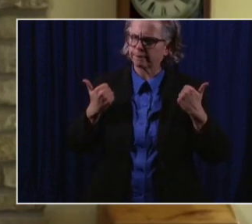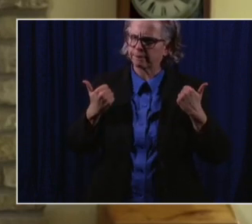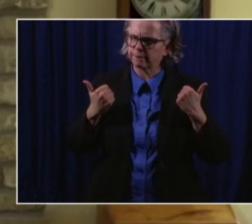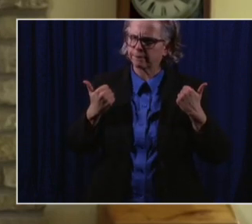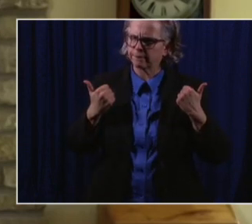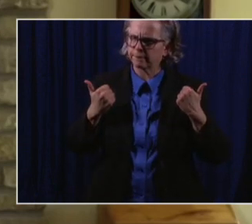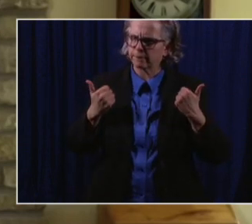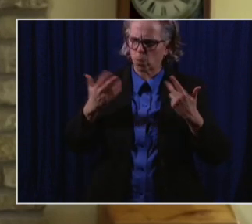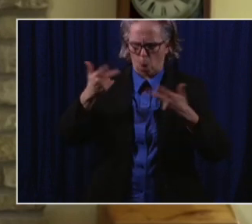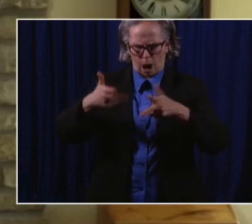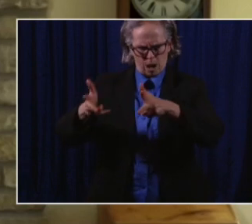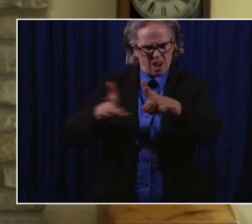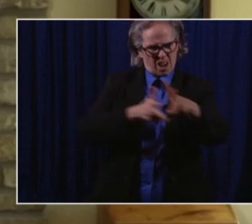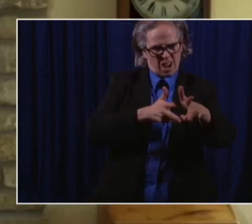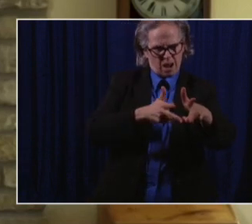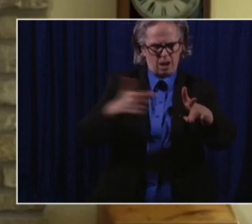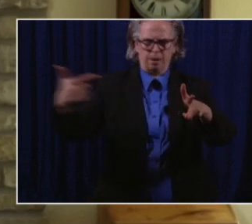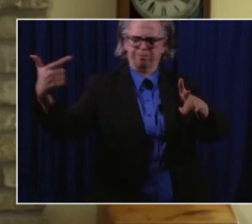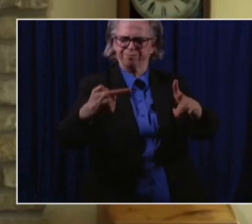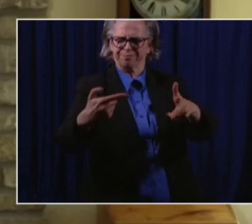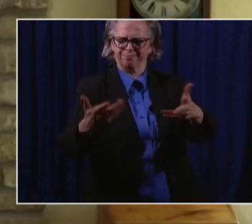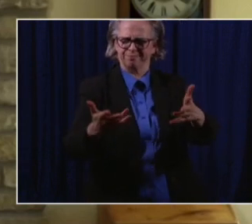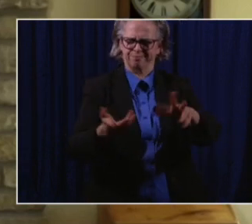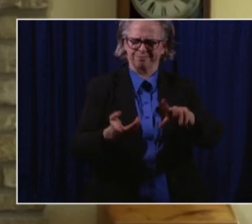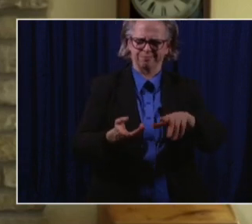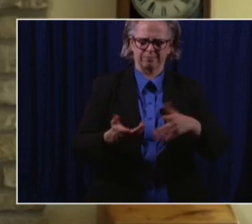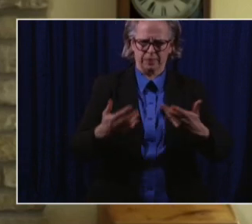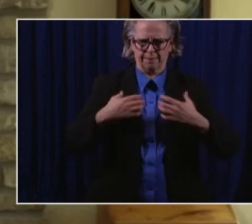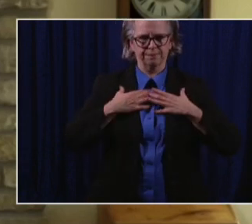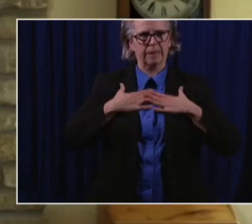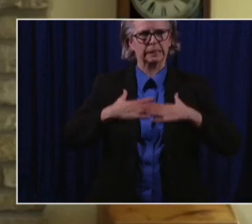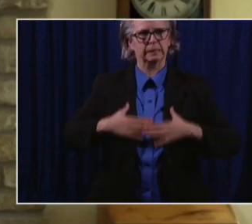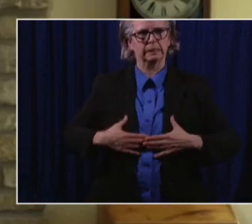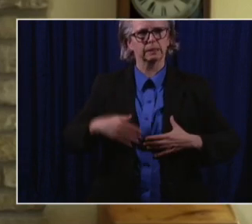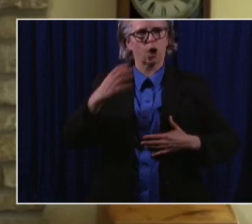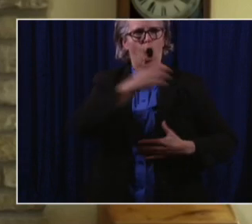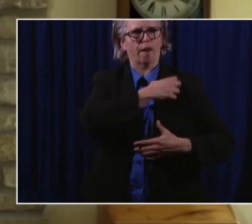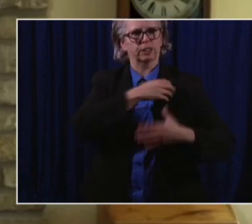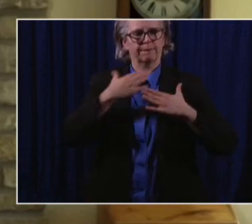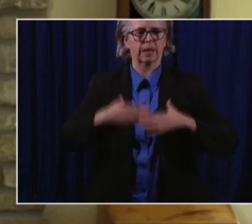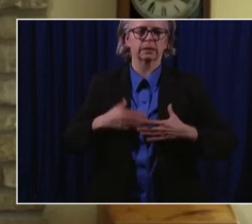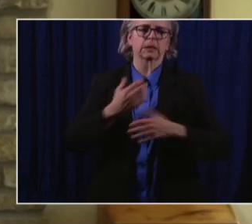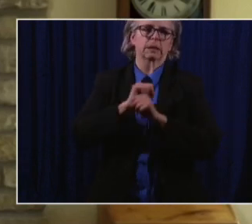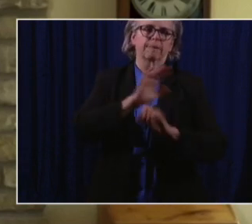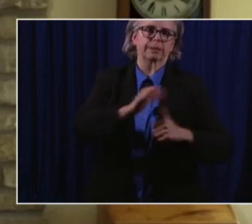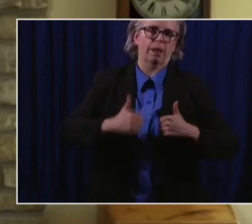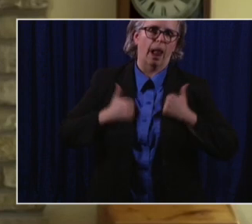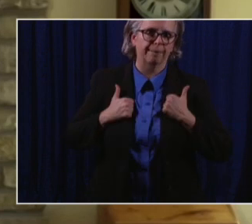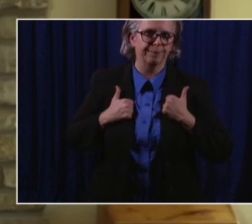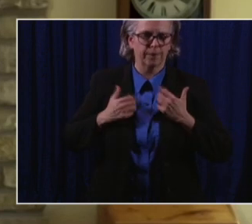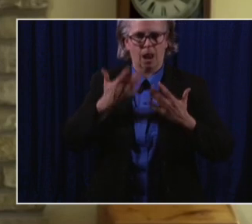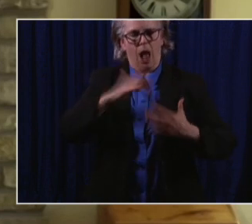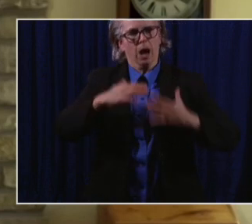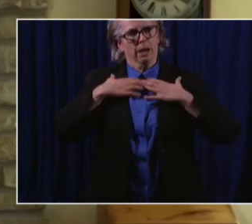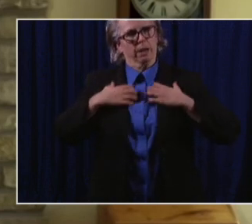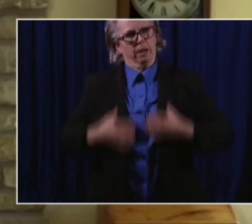his bulletproof vest may have been what saved his life. Also Friday, headline,